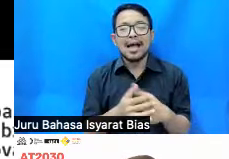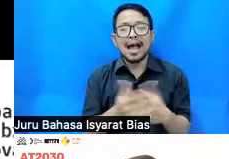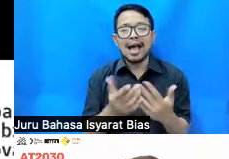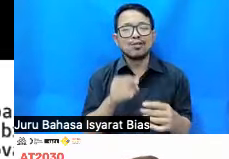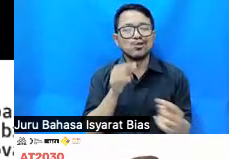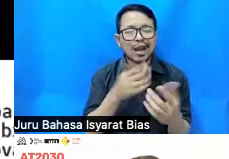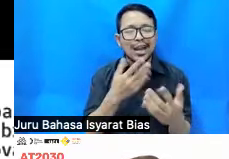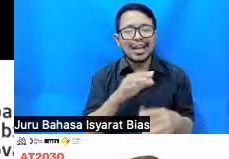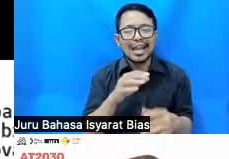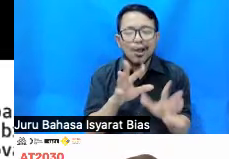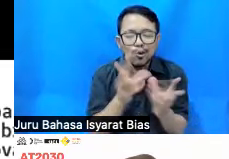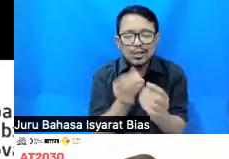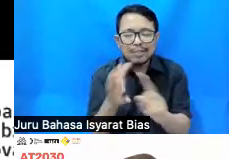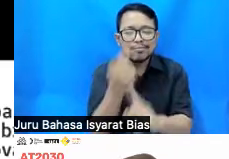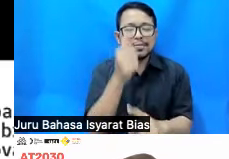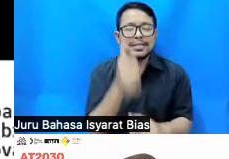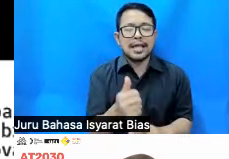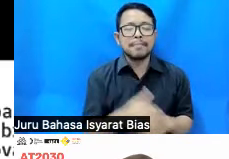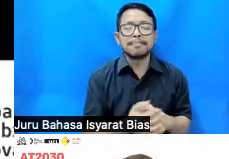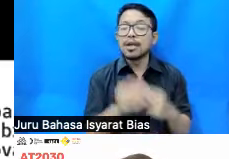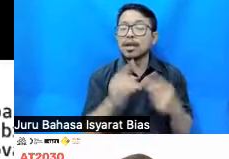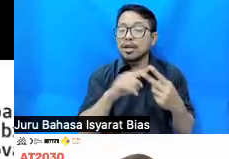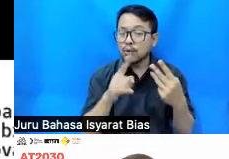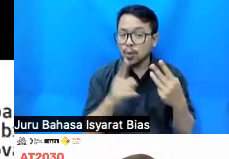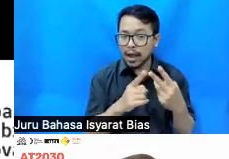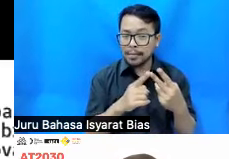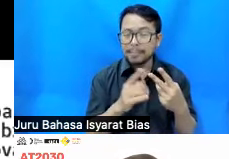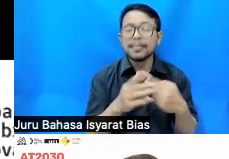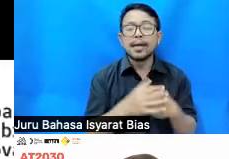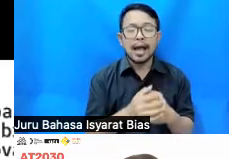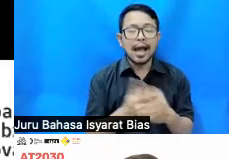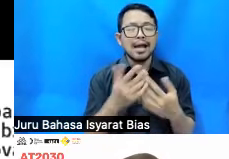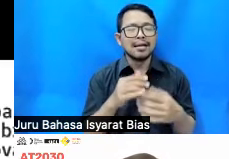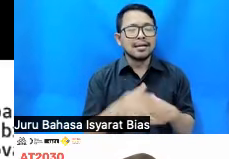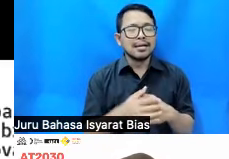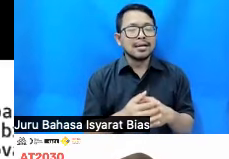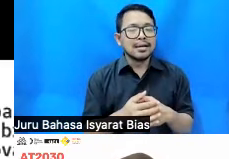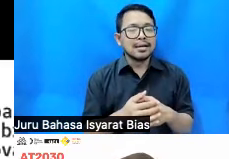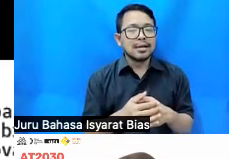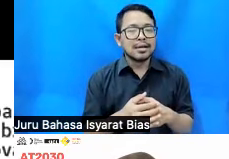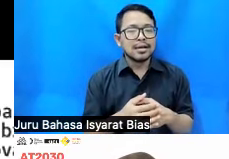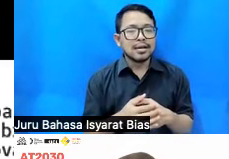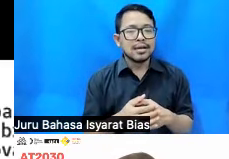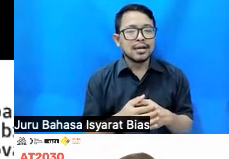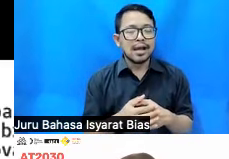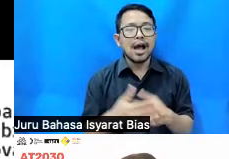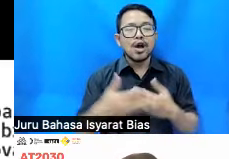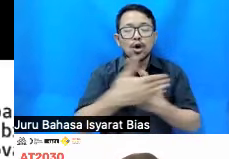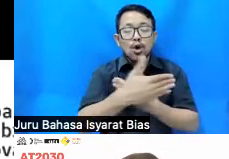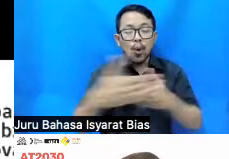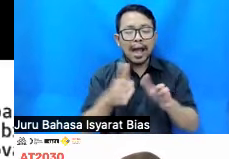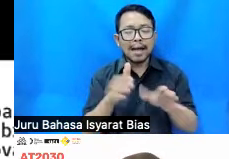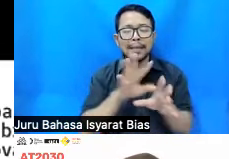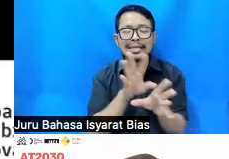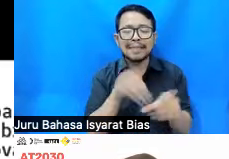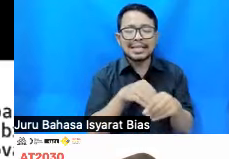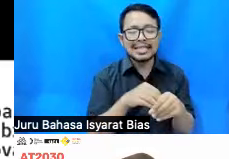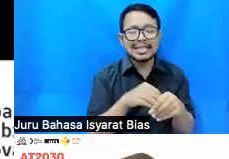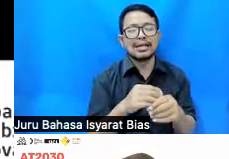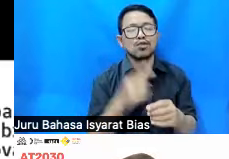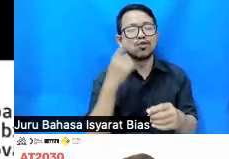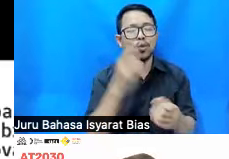Secondly, we could develop more space for inclusive citizen participation, particularly in urban infrastructure planning.